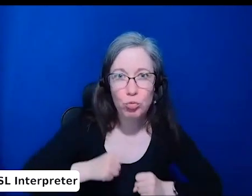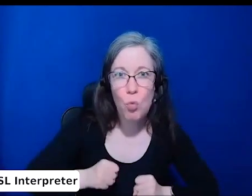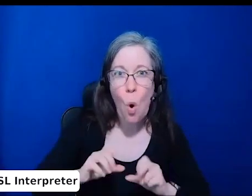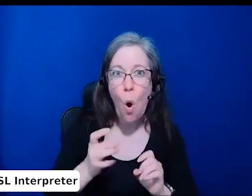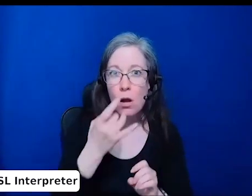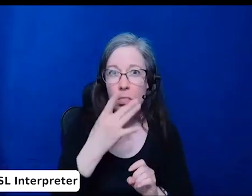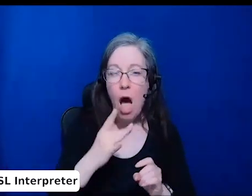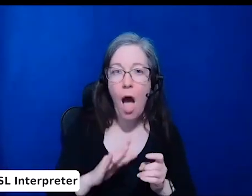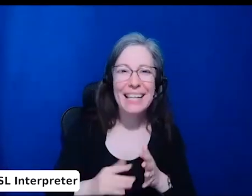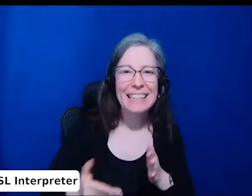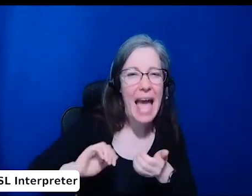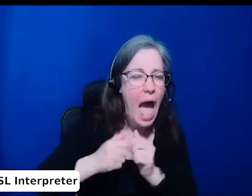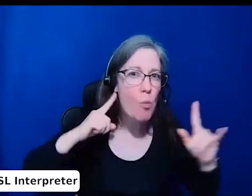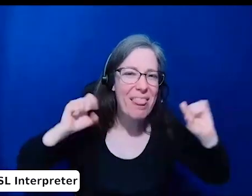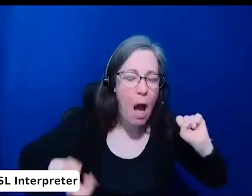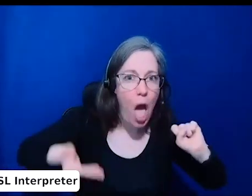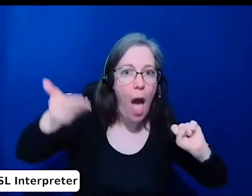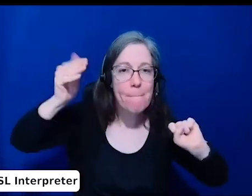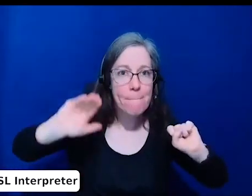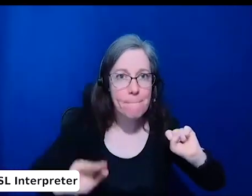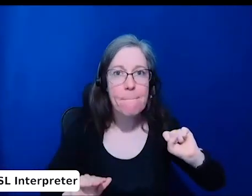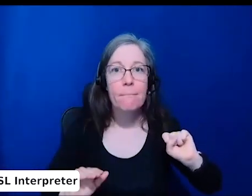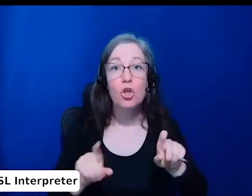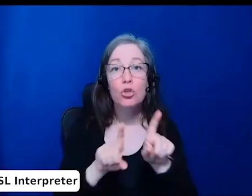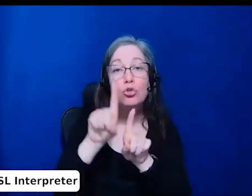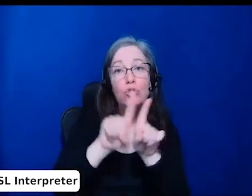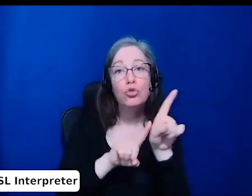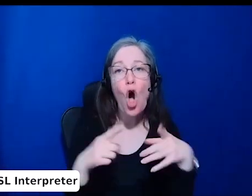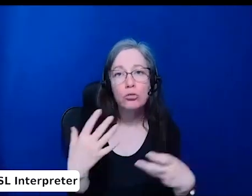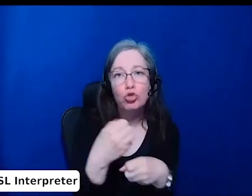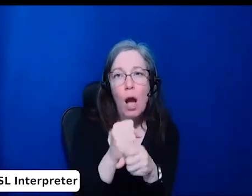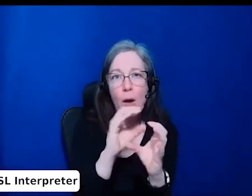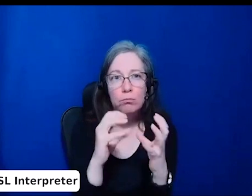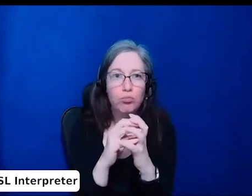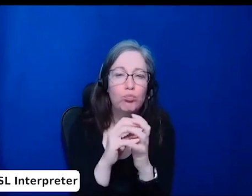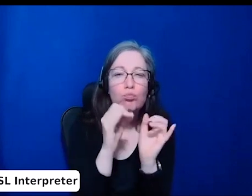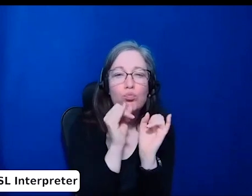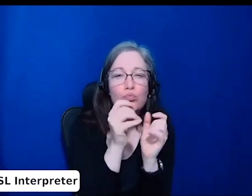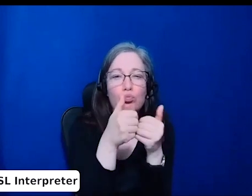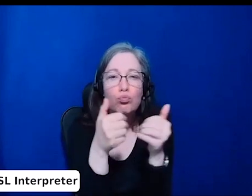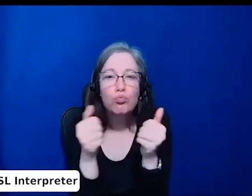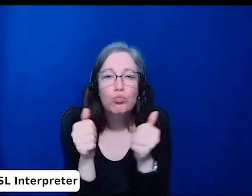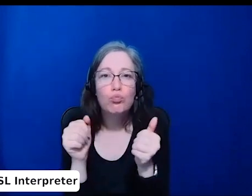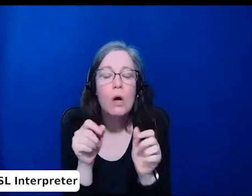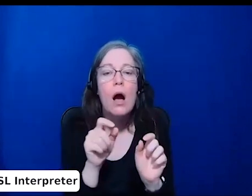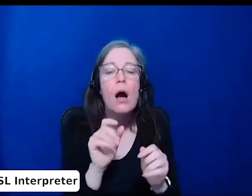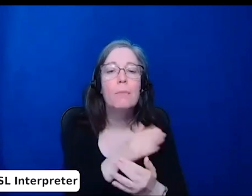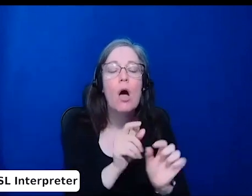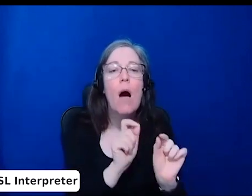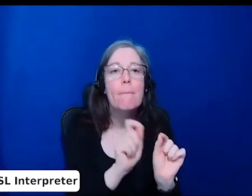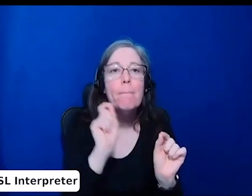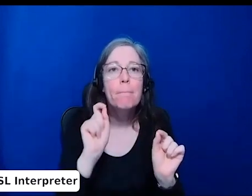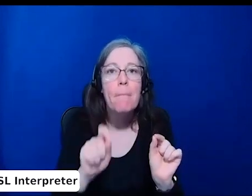and compact sources are converted to individual notes, while extended clouds of gas and dust produce an